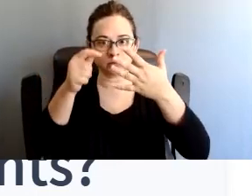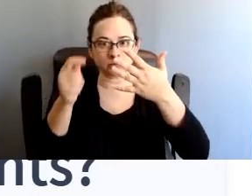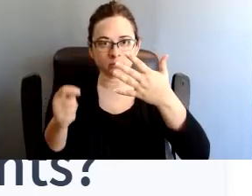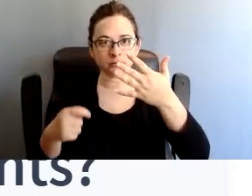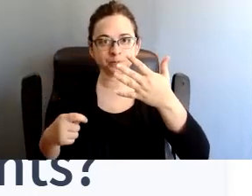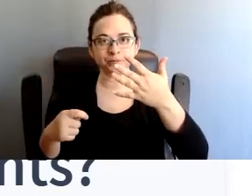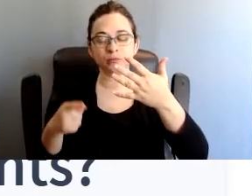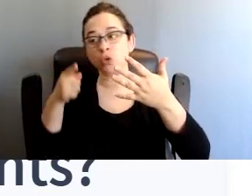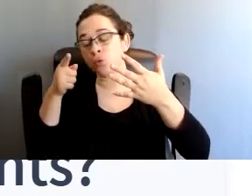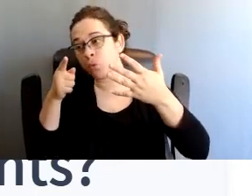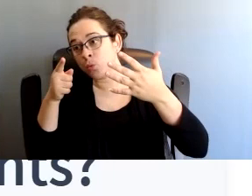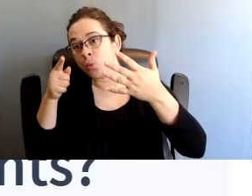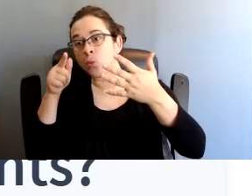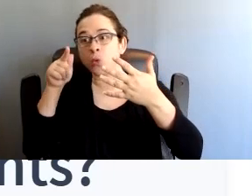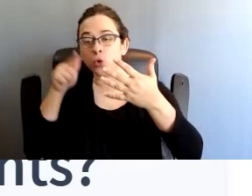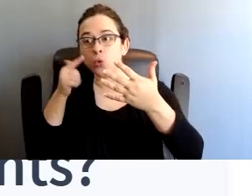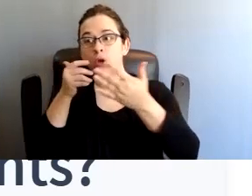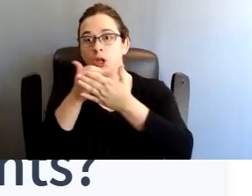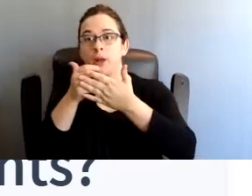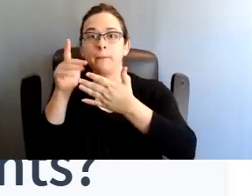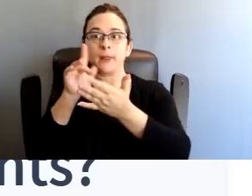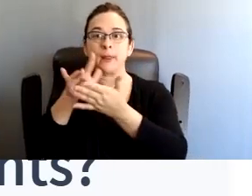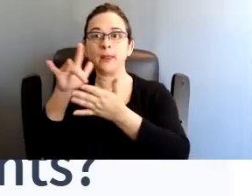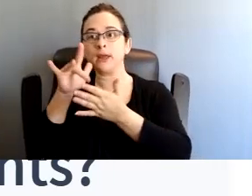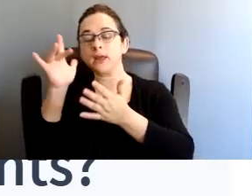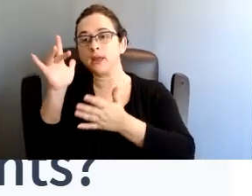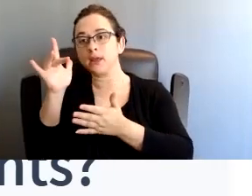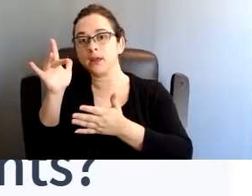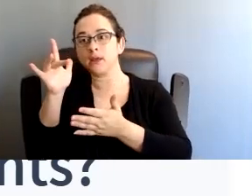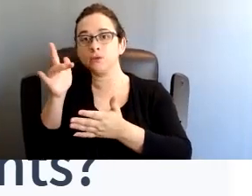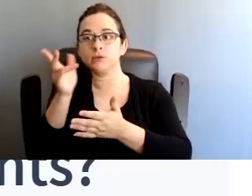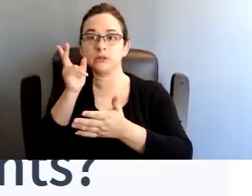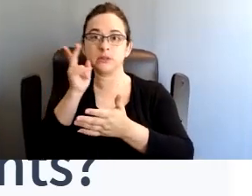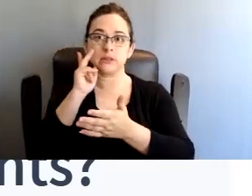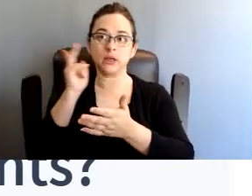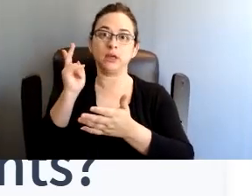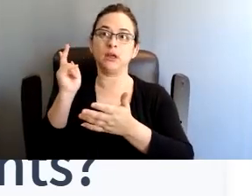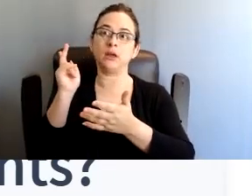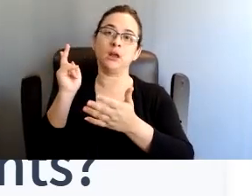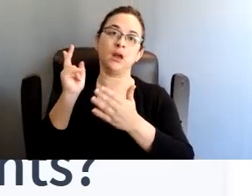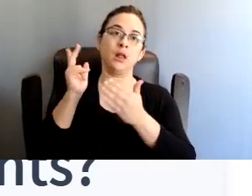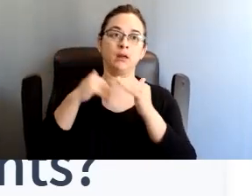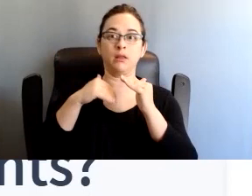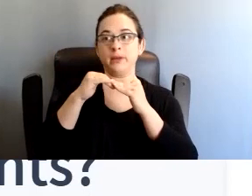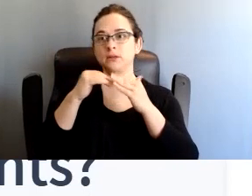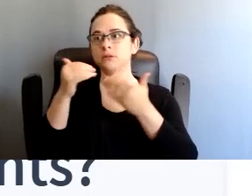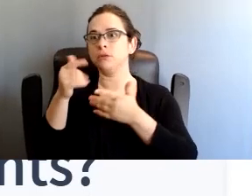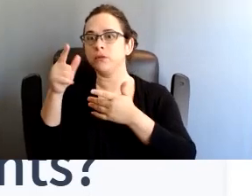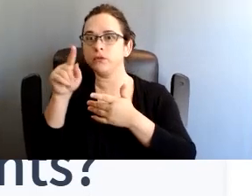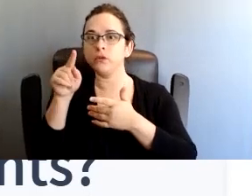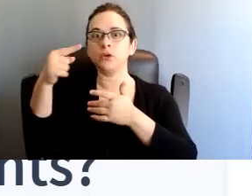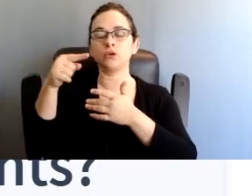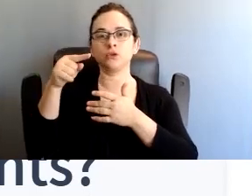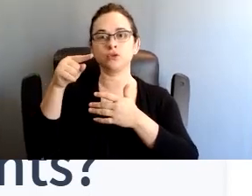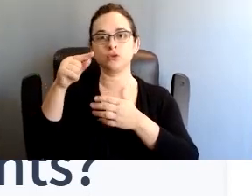low income based on, click here to see the rate? Are you a first generation? Are you disabled? Are